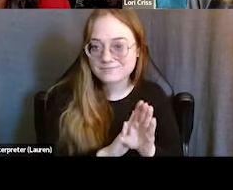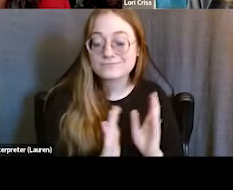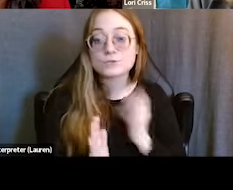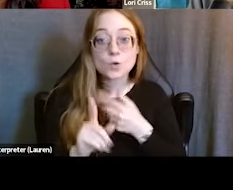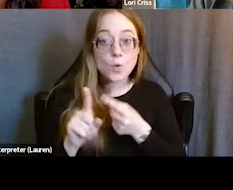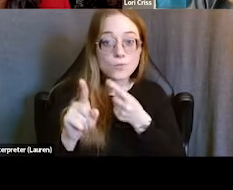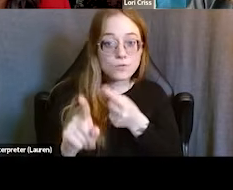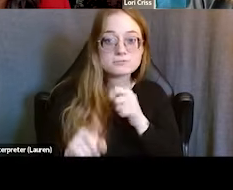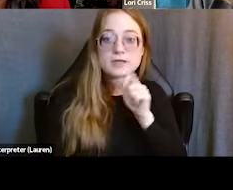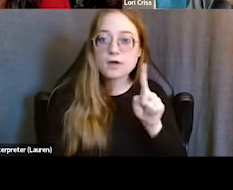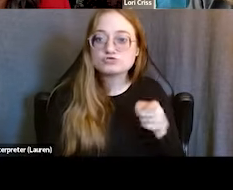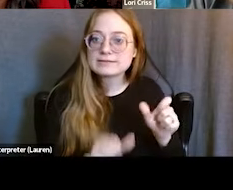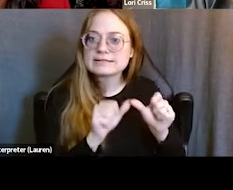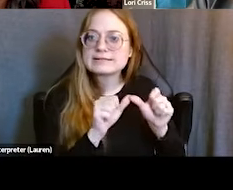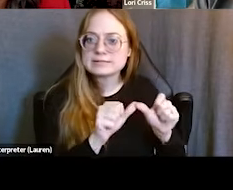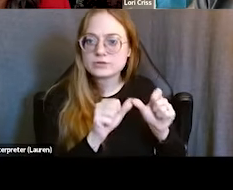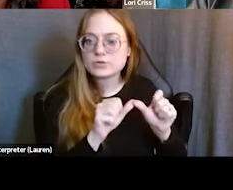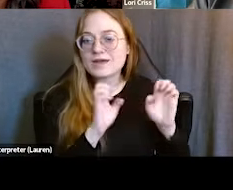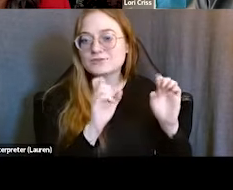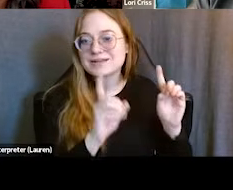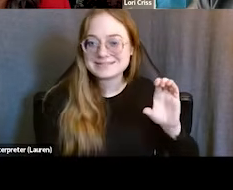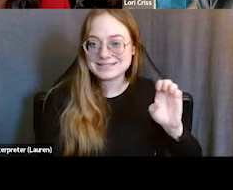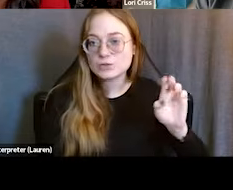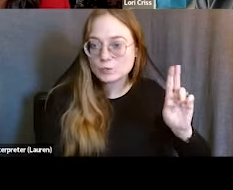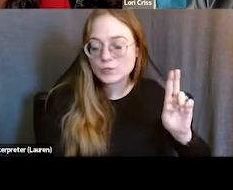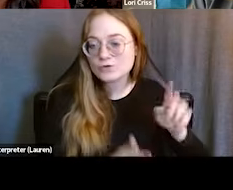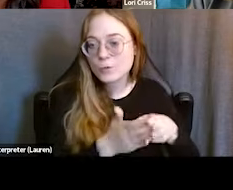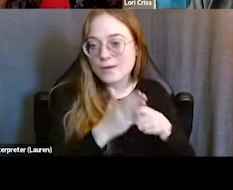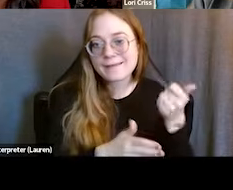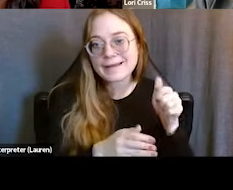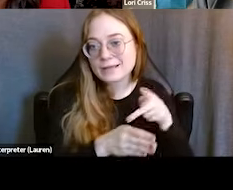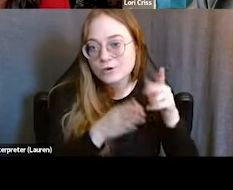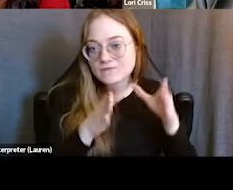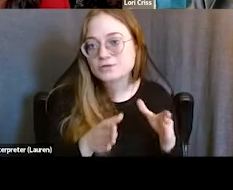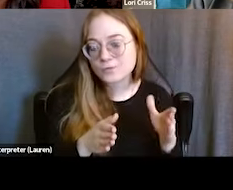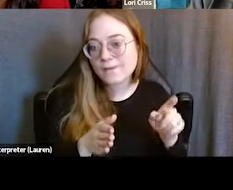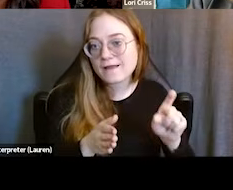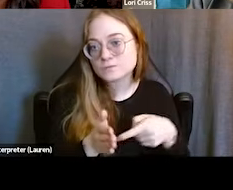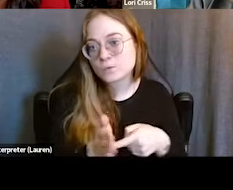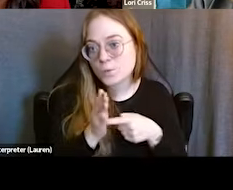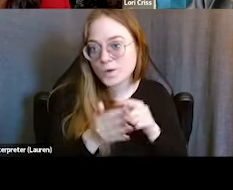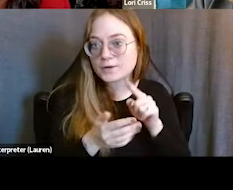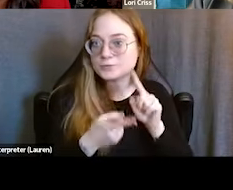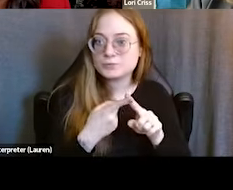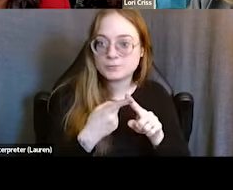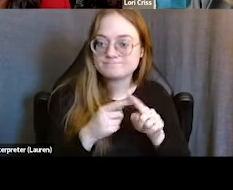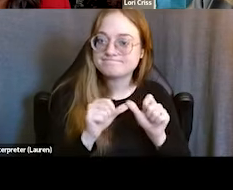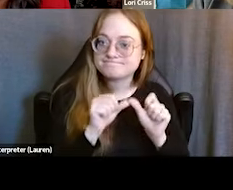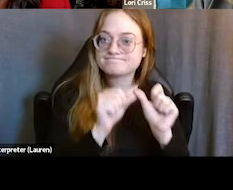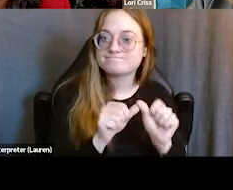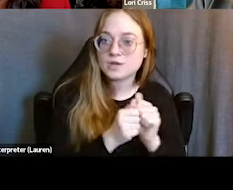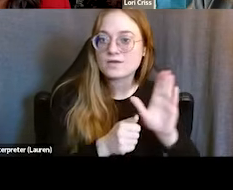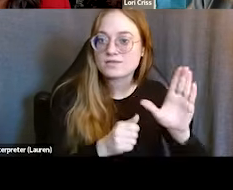the continuing education requirements that any professional in this field may have to continue with